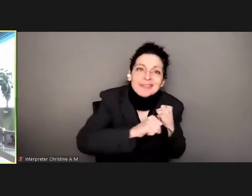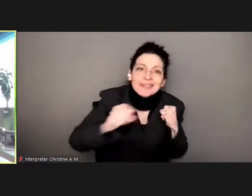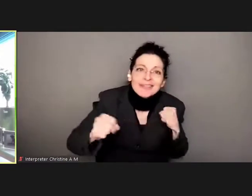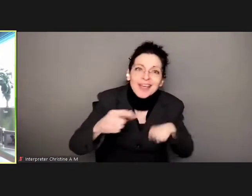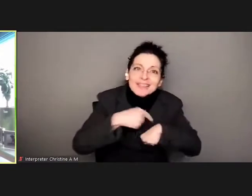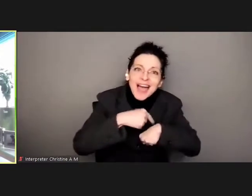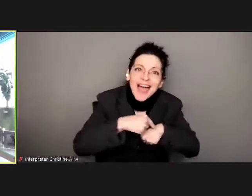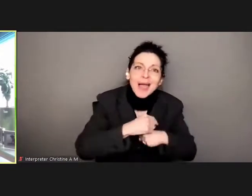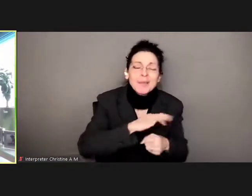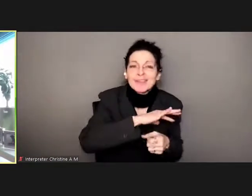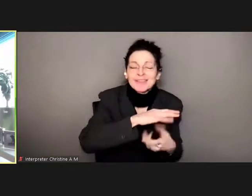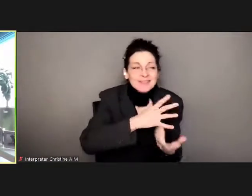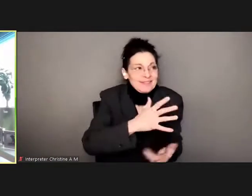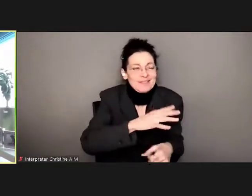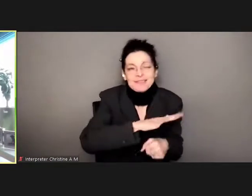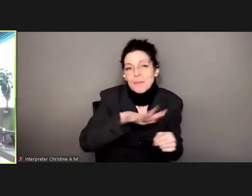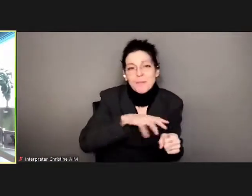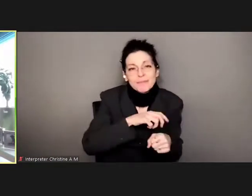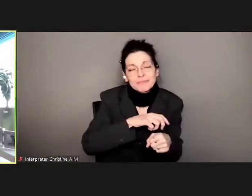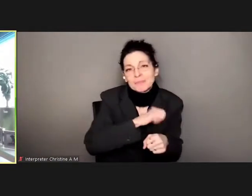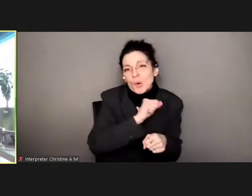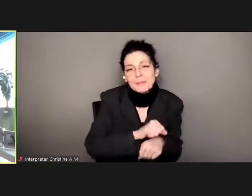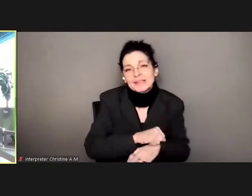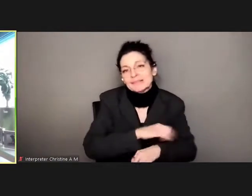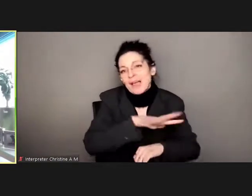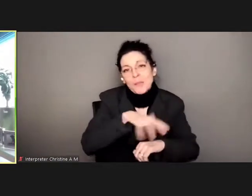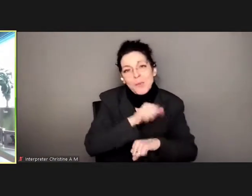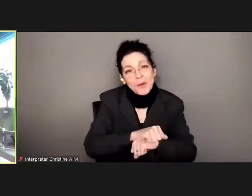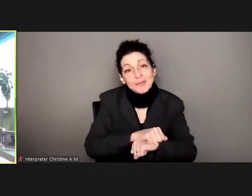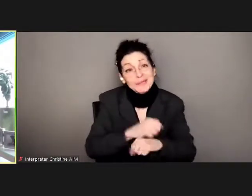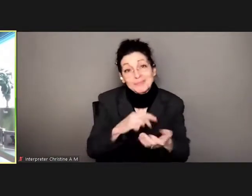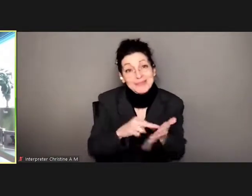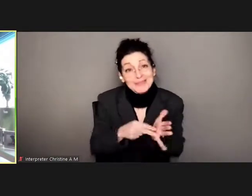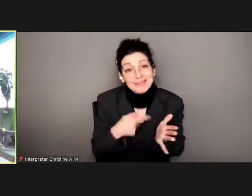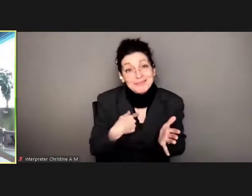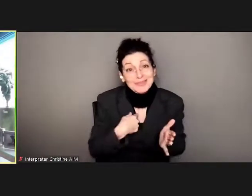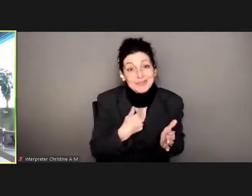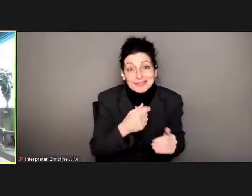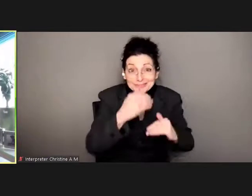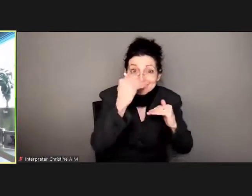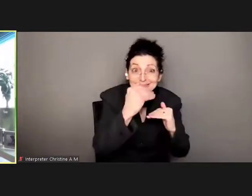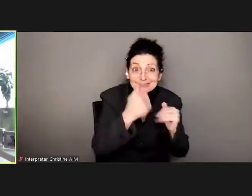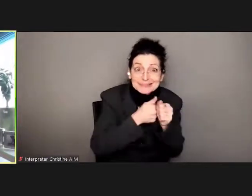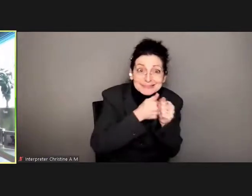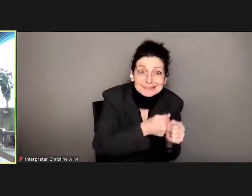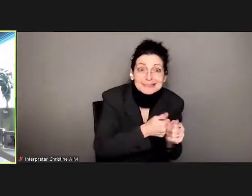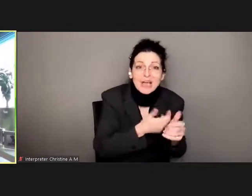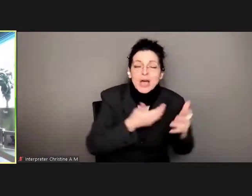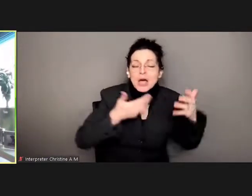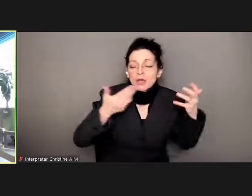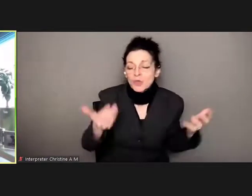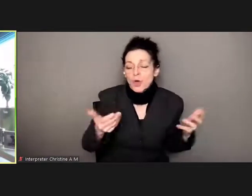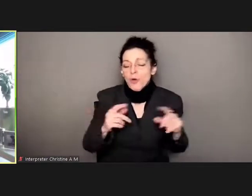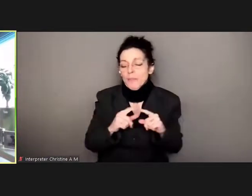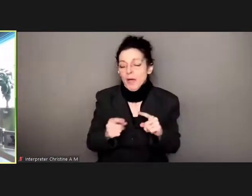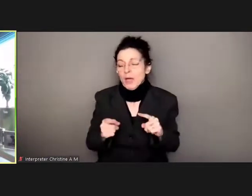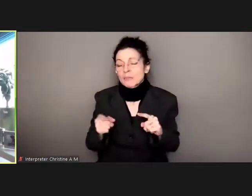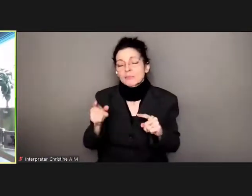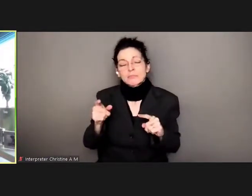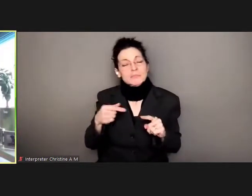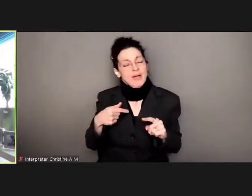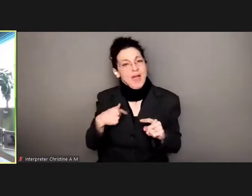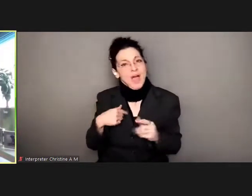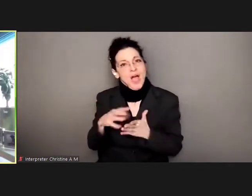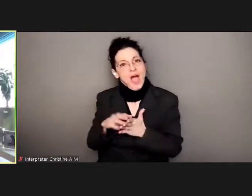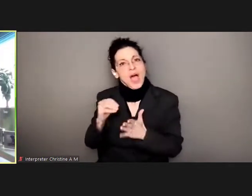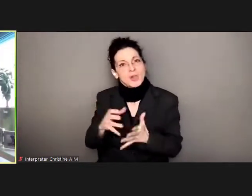If you stretch time, you are often asking more from yourself as well. So I did learn a lot at the English Composition Board